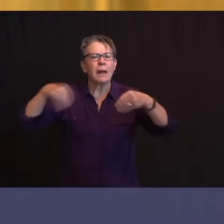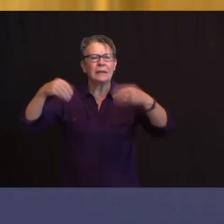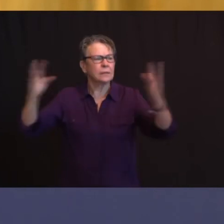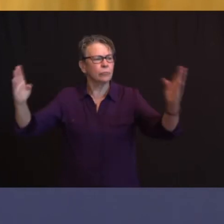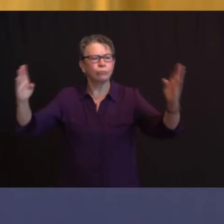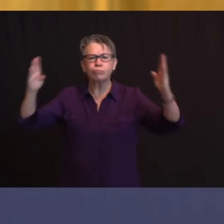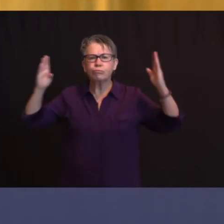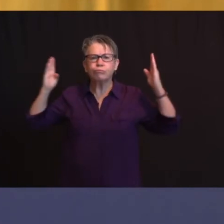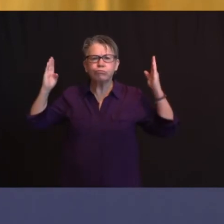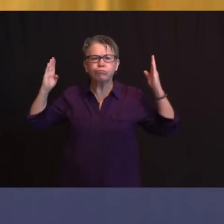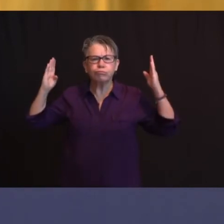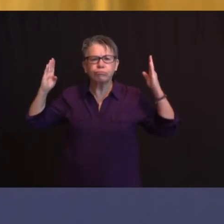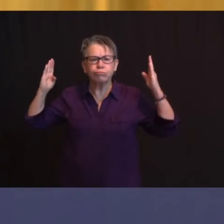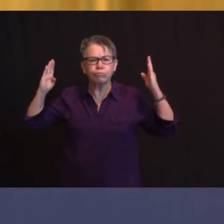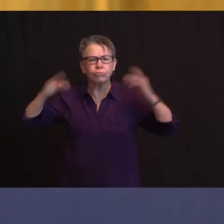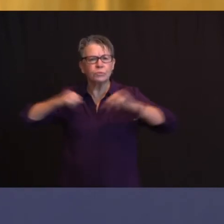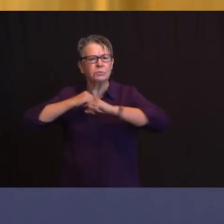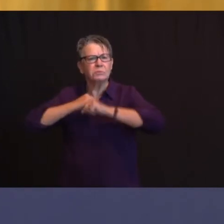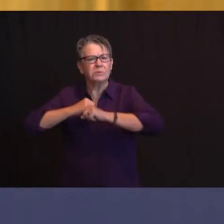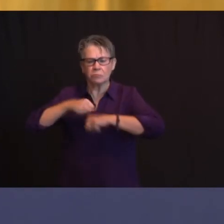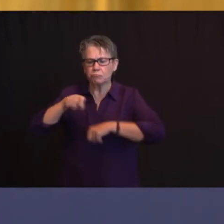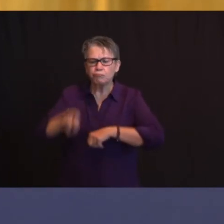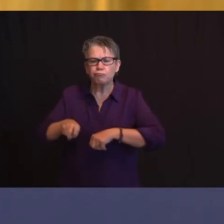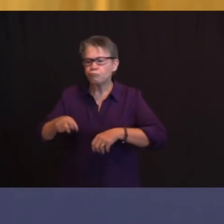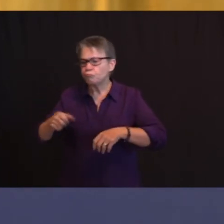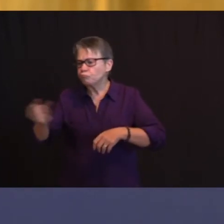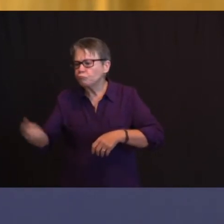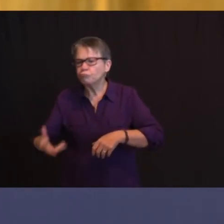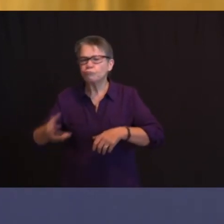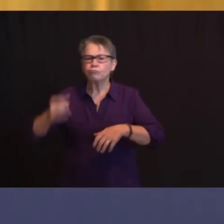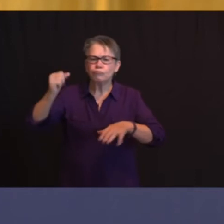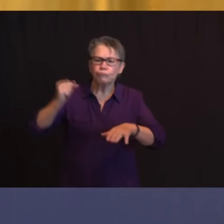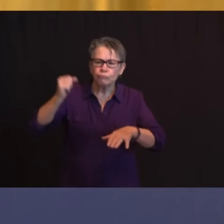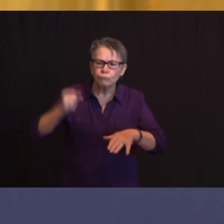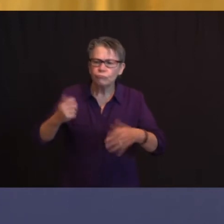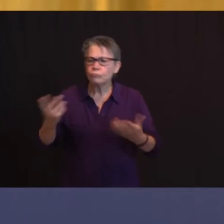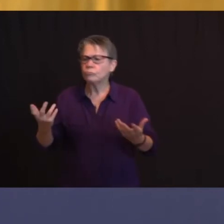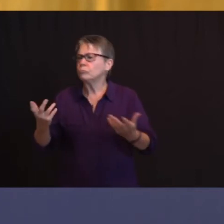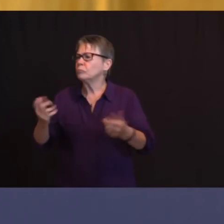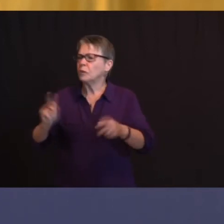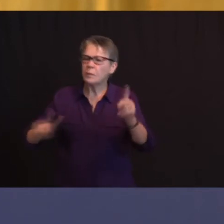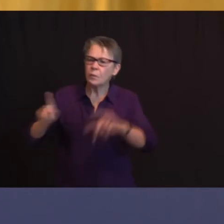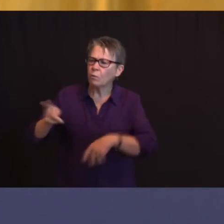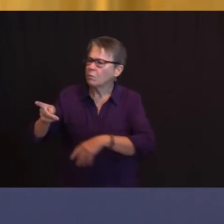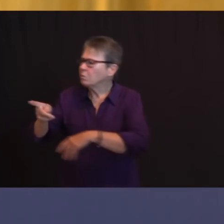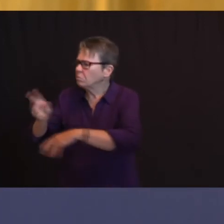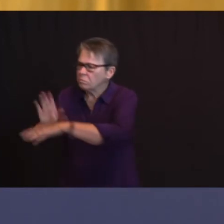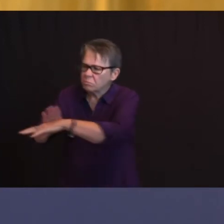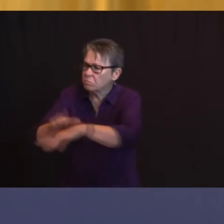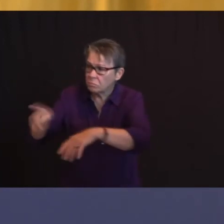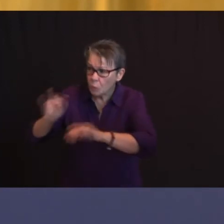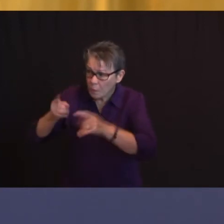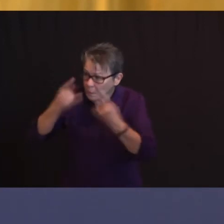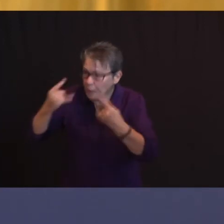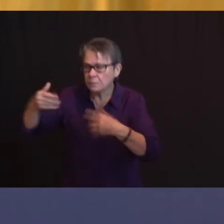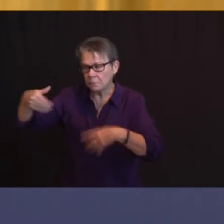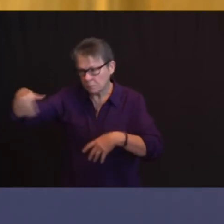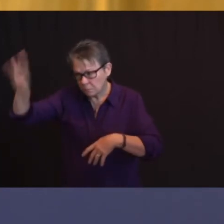floor, which is happening at all the casinos. It is to the best of our knowledge. Do you take on more risk when you